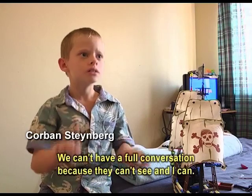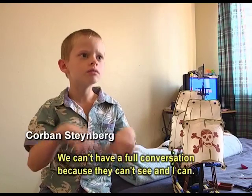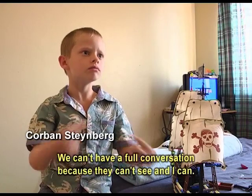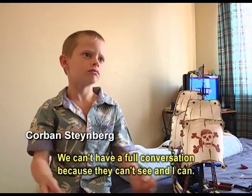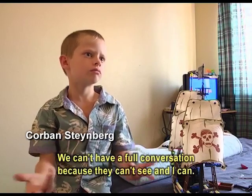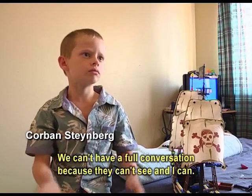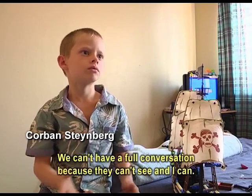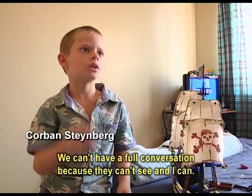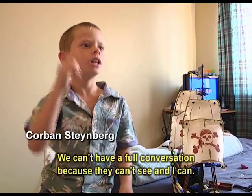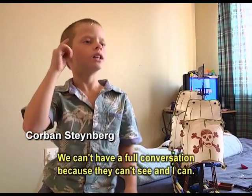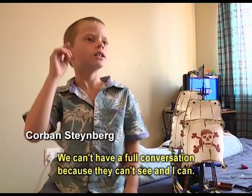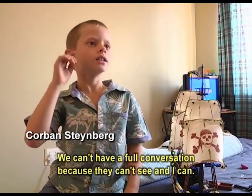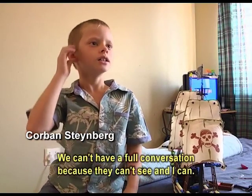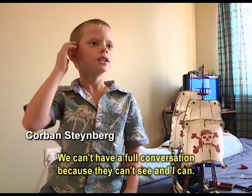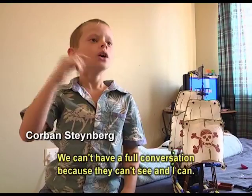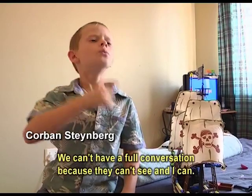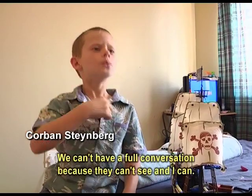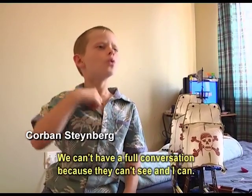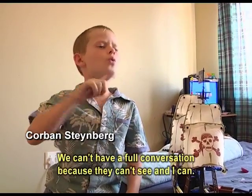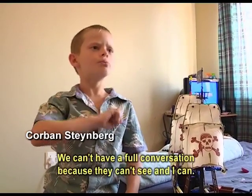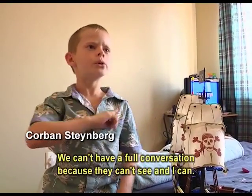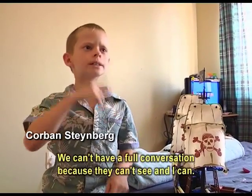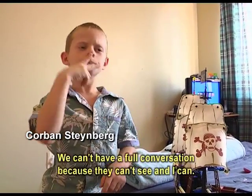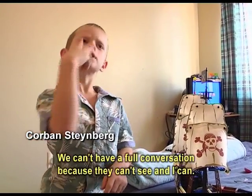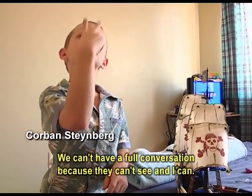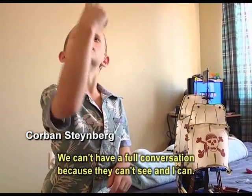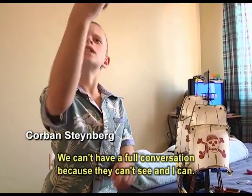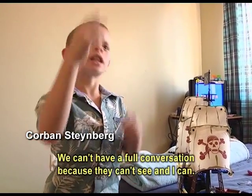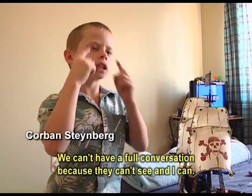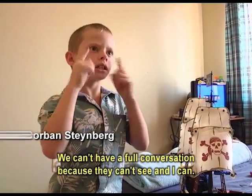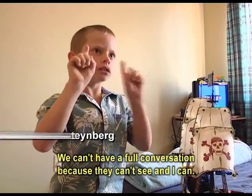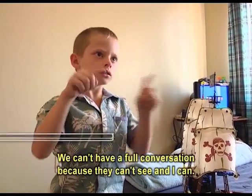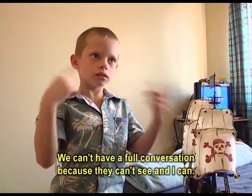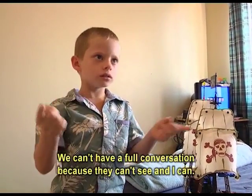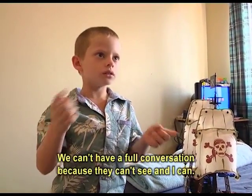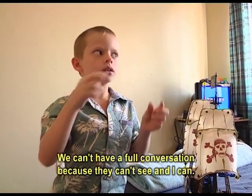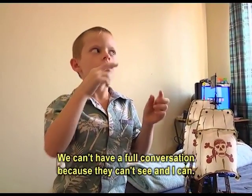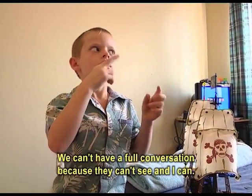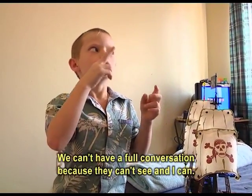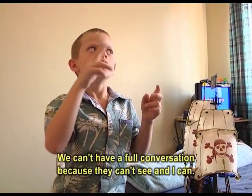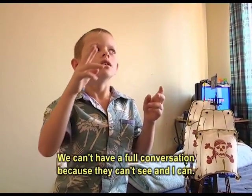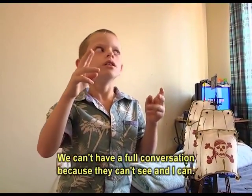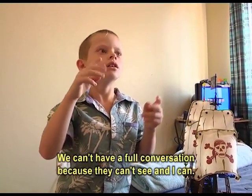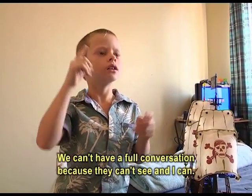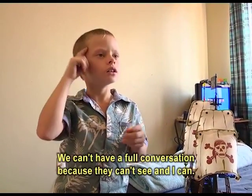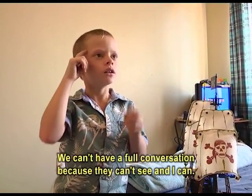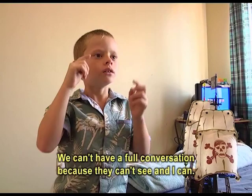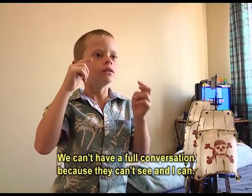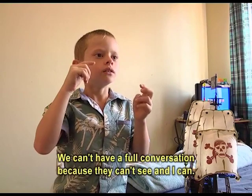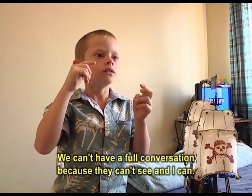We can't have a full conversation because they can't see and I can.